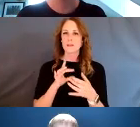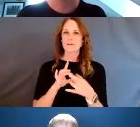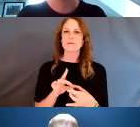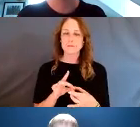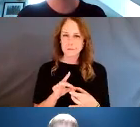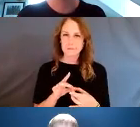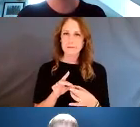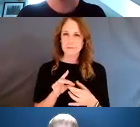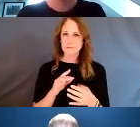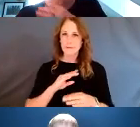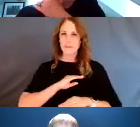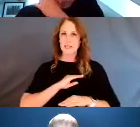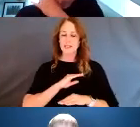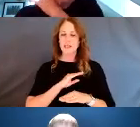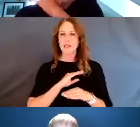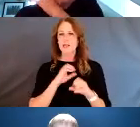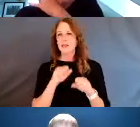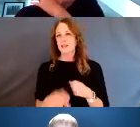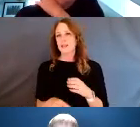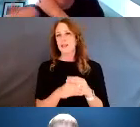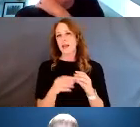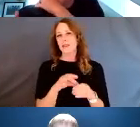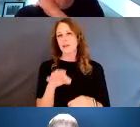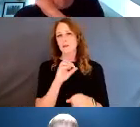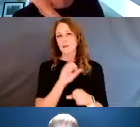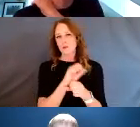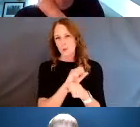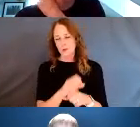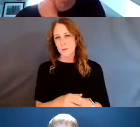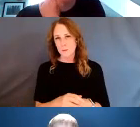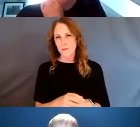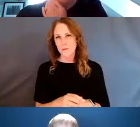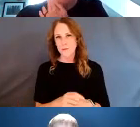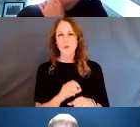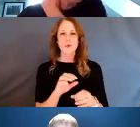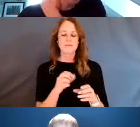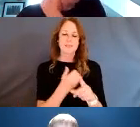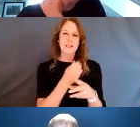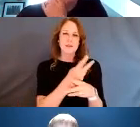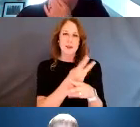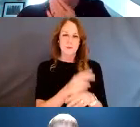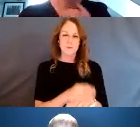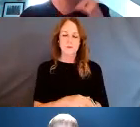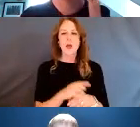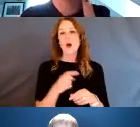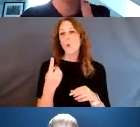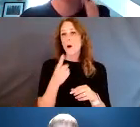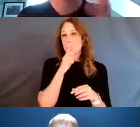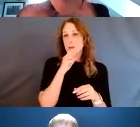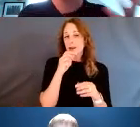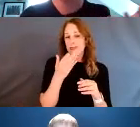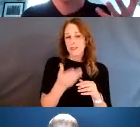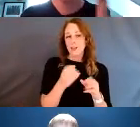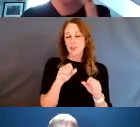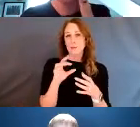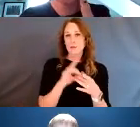in adding in spiritual work, as adding in spiritual self-care. The one that's not on here but could go with meditating